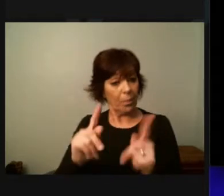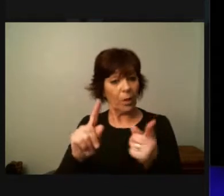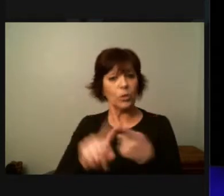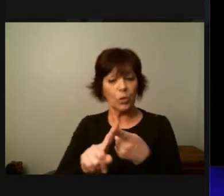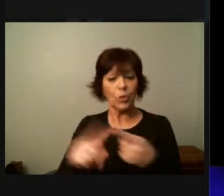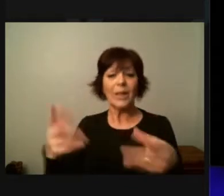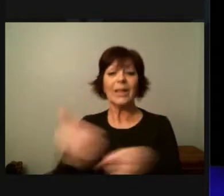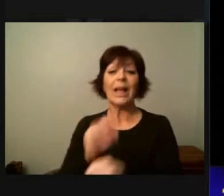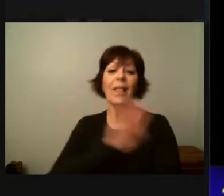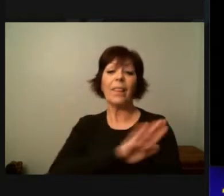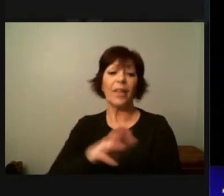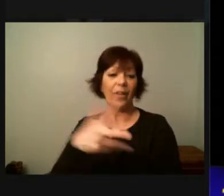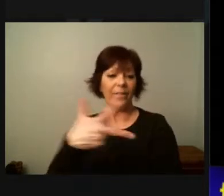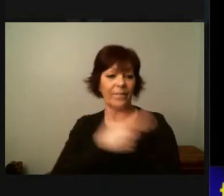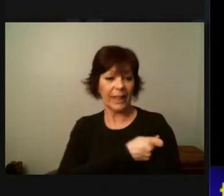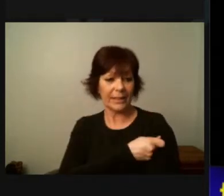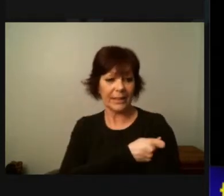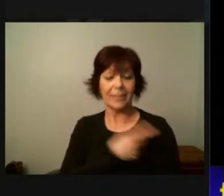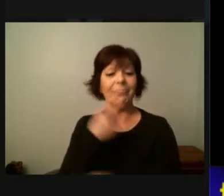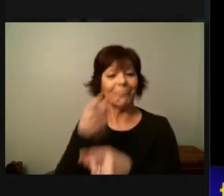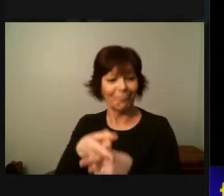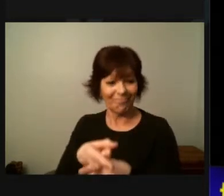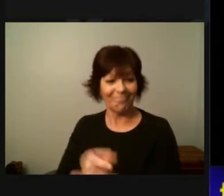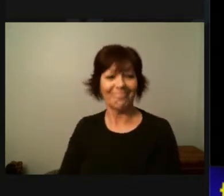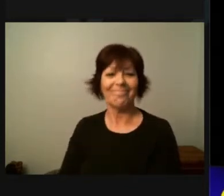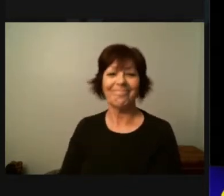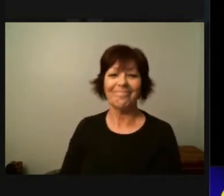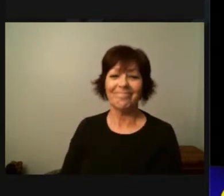the vaccine, right? Correct.